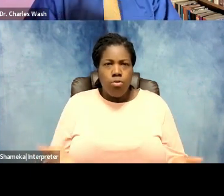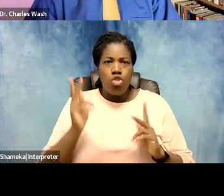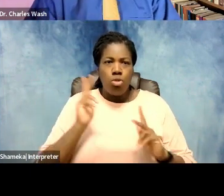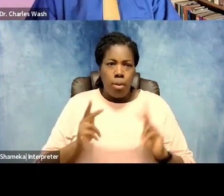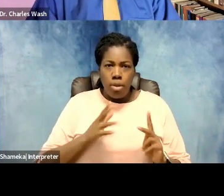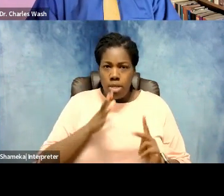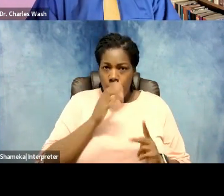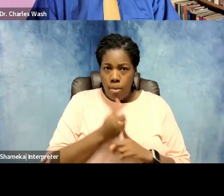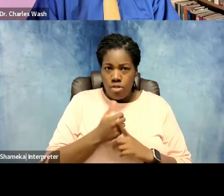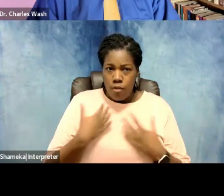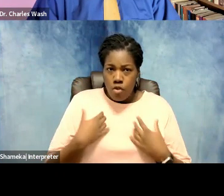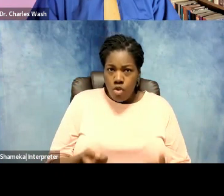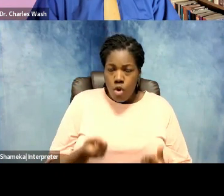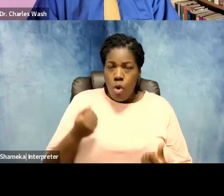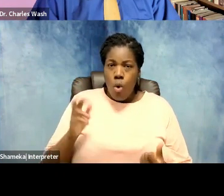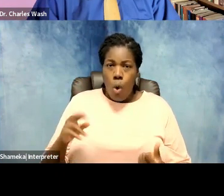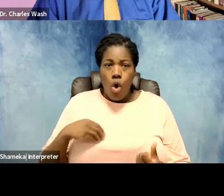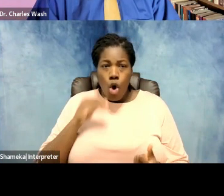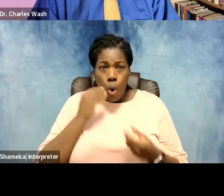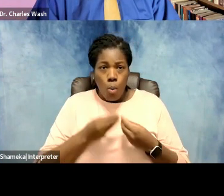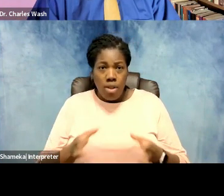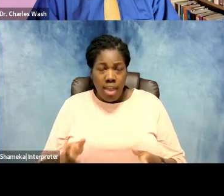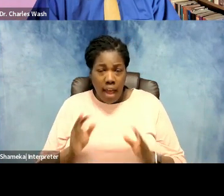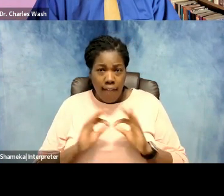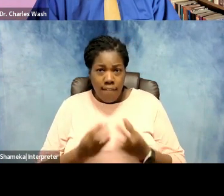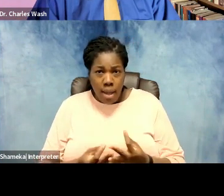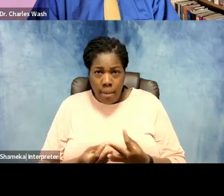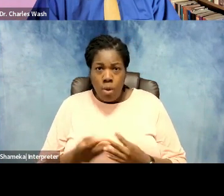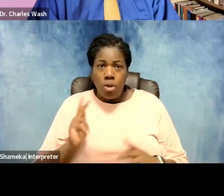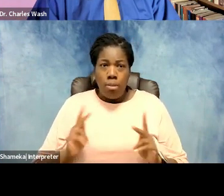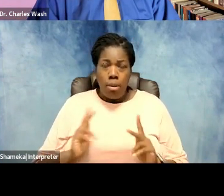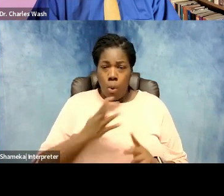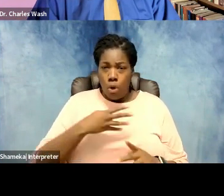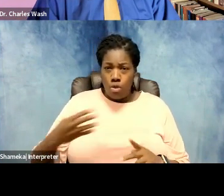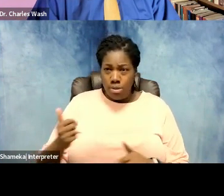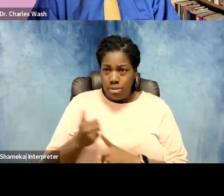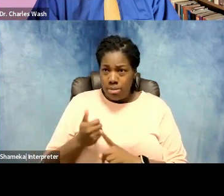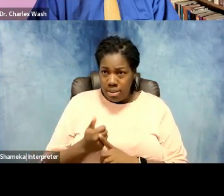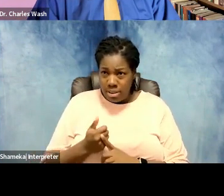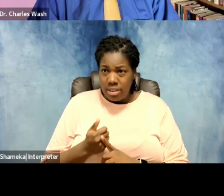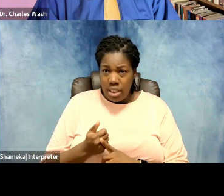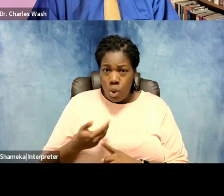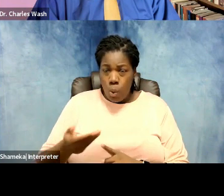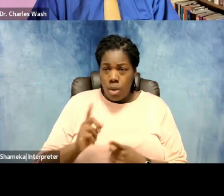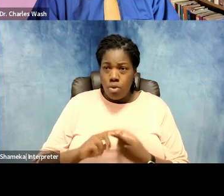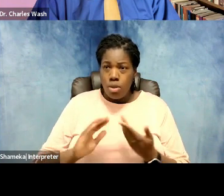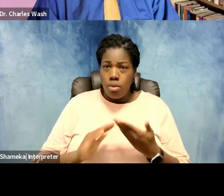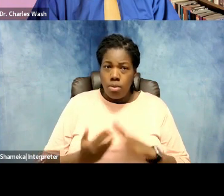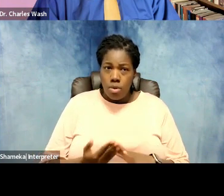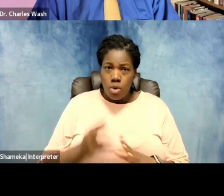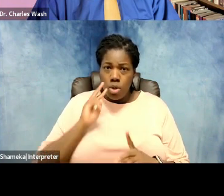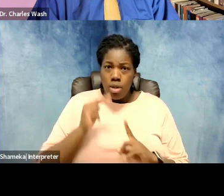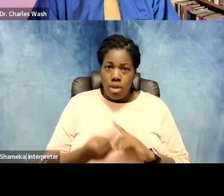in recovery or a homeless family or those that are immigrant population, help welcome into the community through this lens